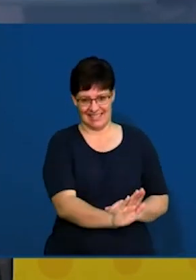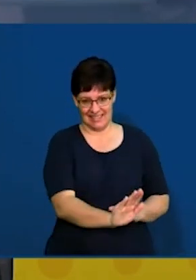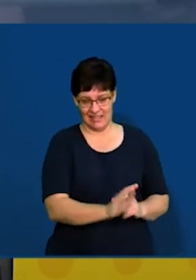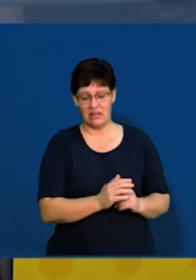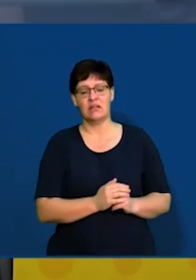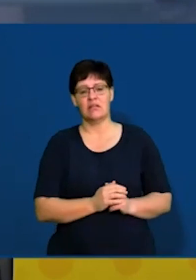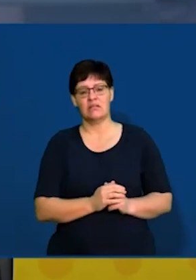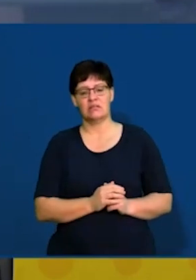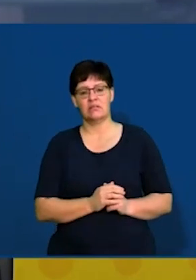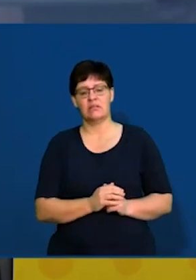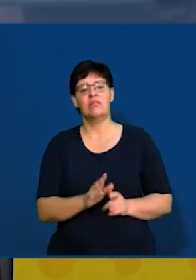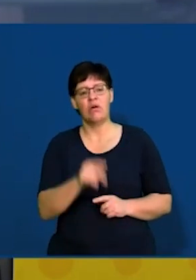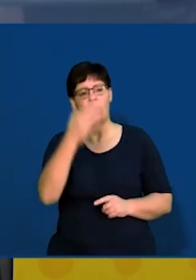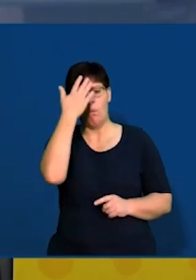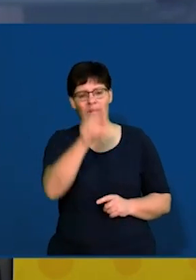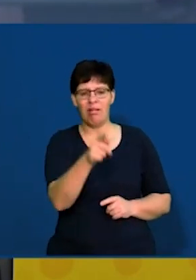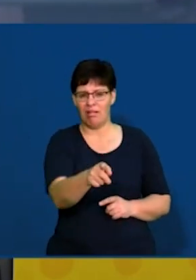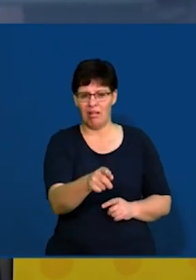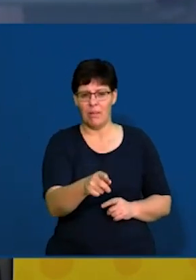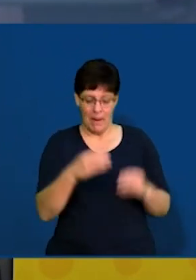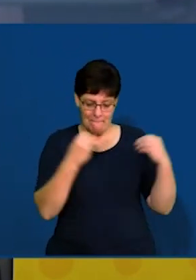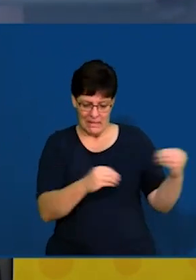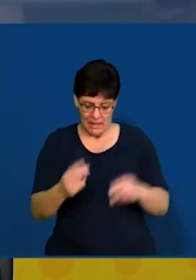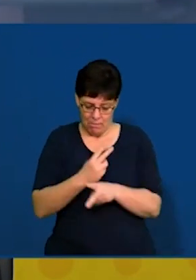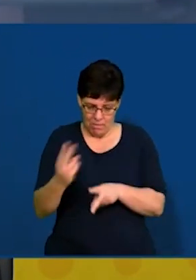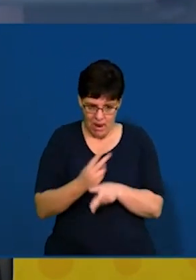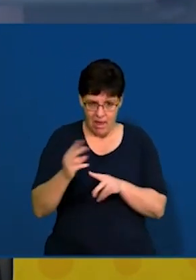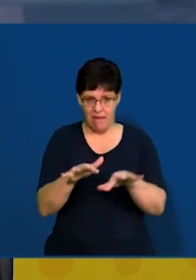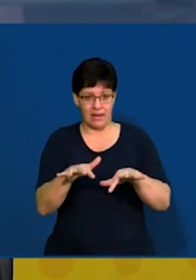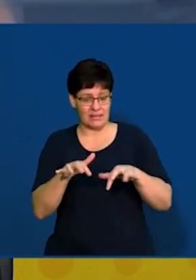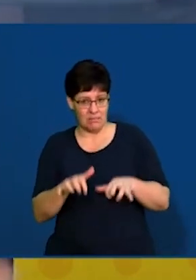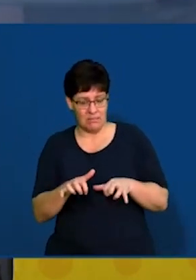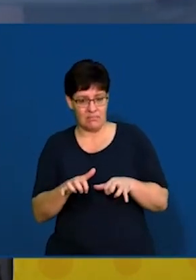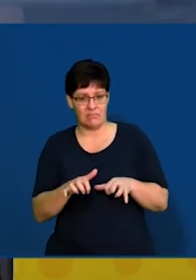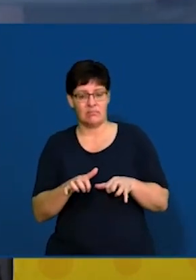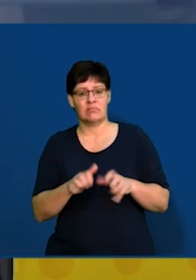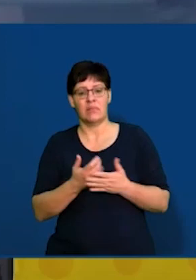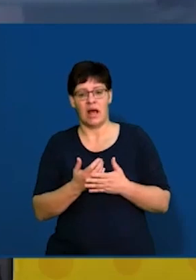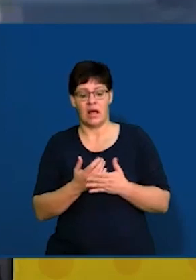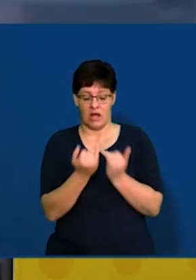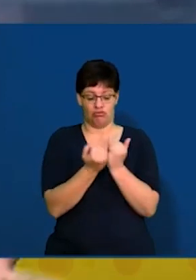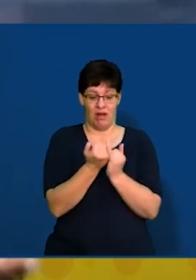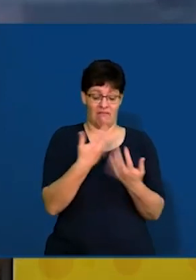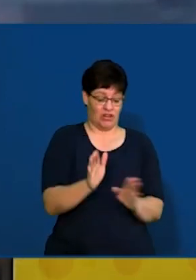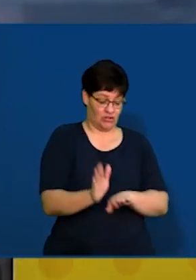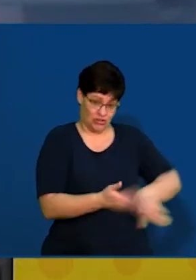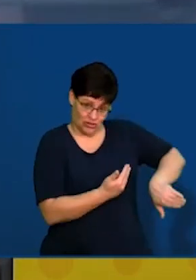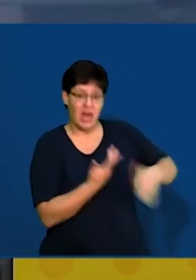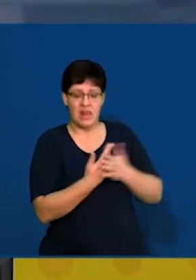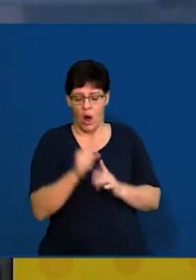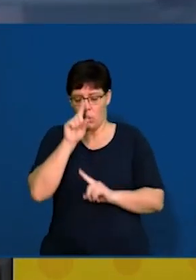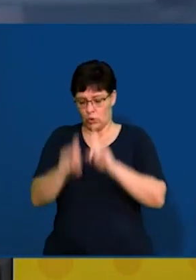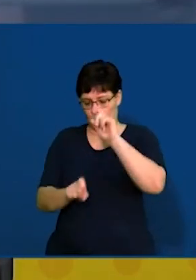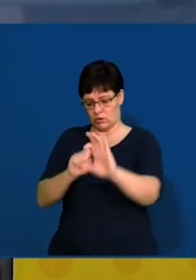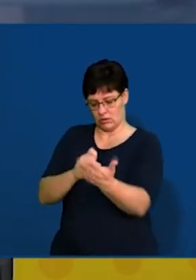realize, I think, as you are busy with your exam prep, after the trial now, we're doing a lot of question papers. You'd